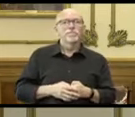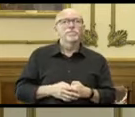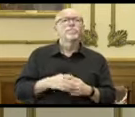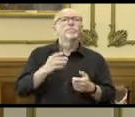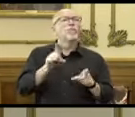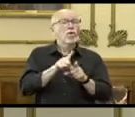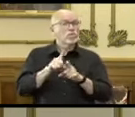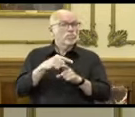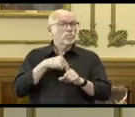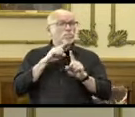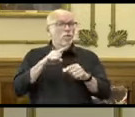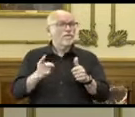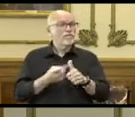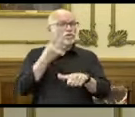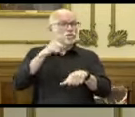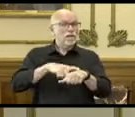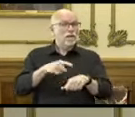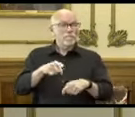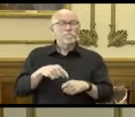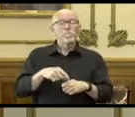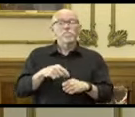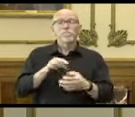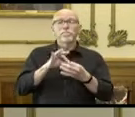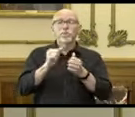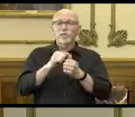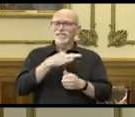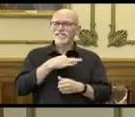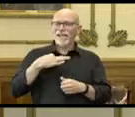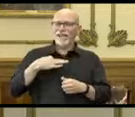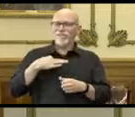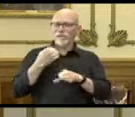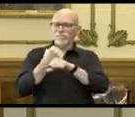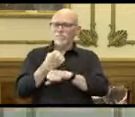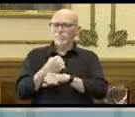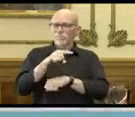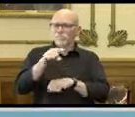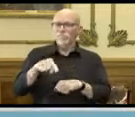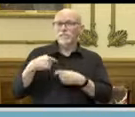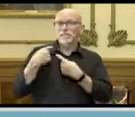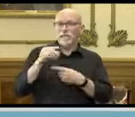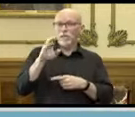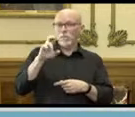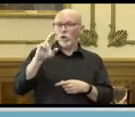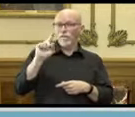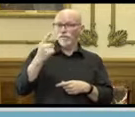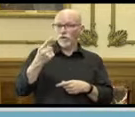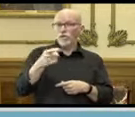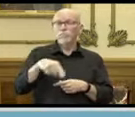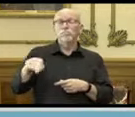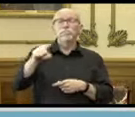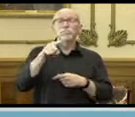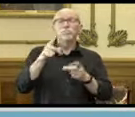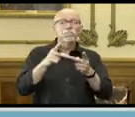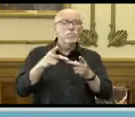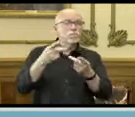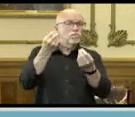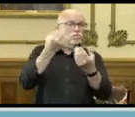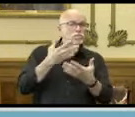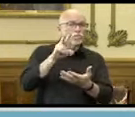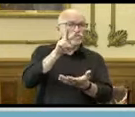for the first time numbers around long-term care staff. Since March 1st, facilities have reported